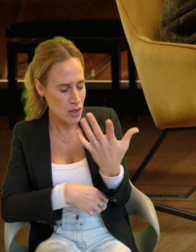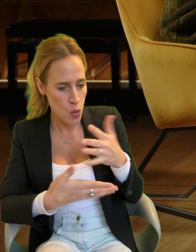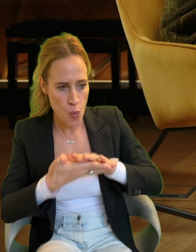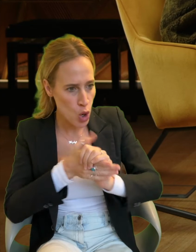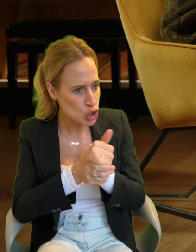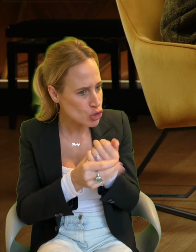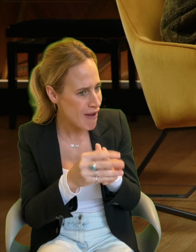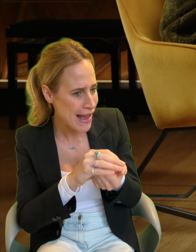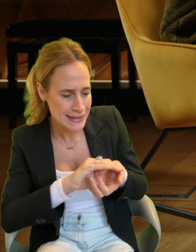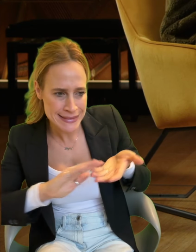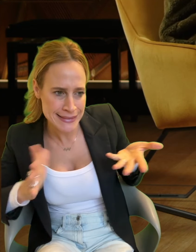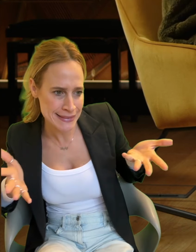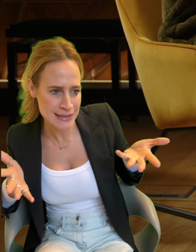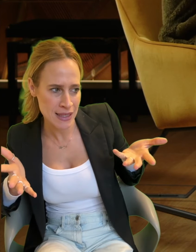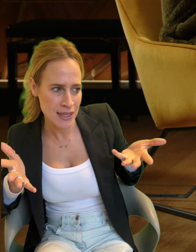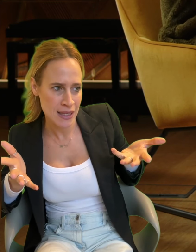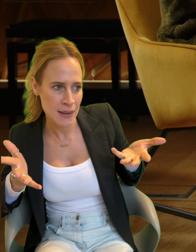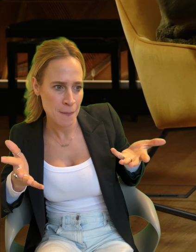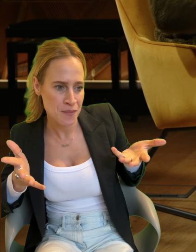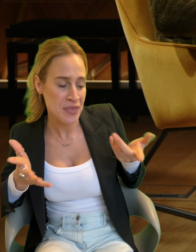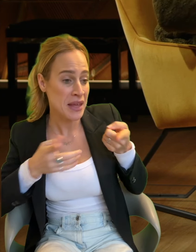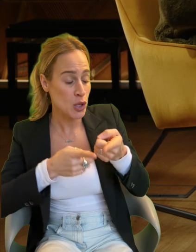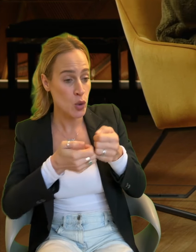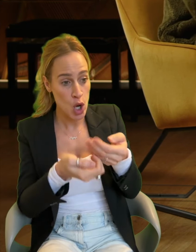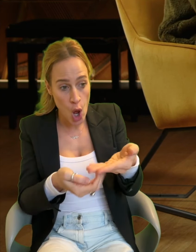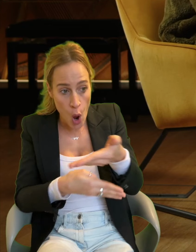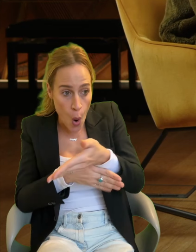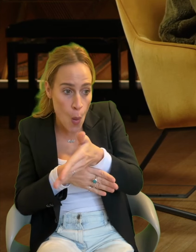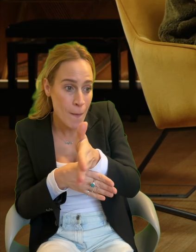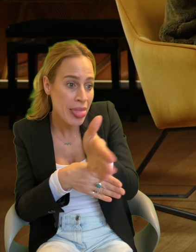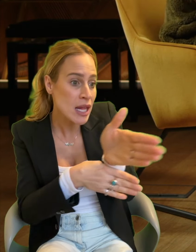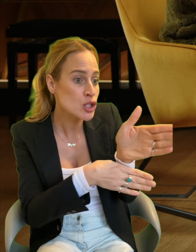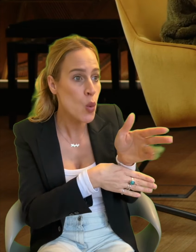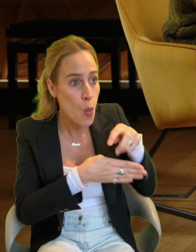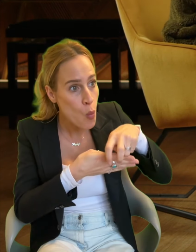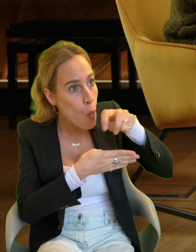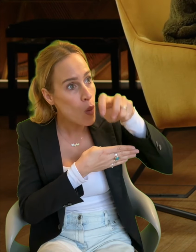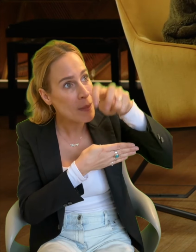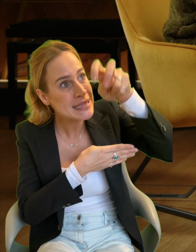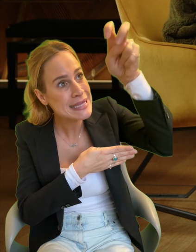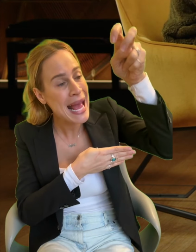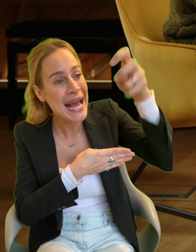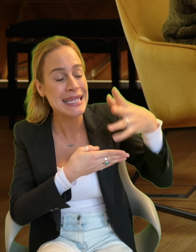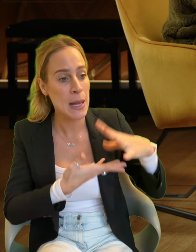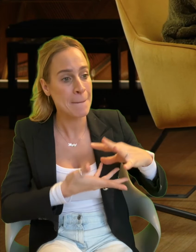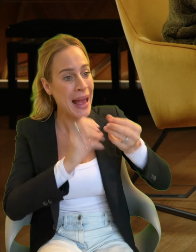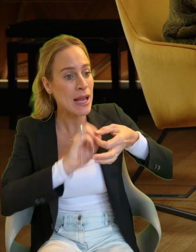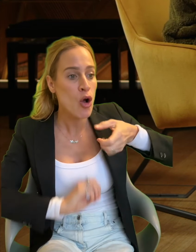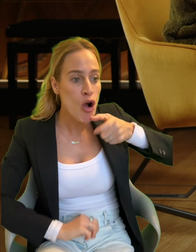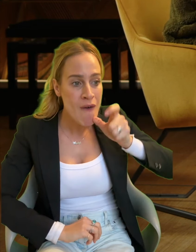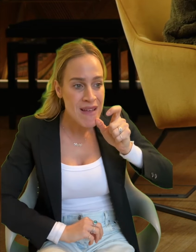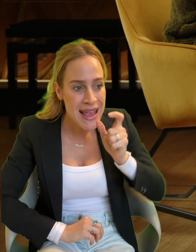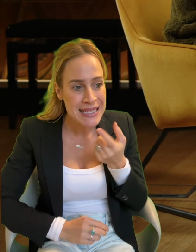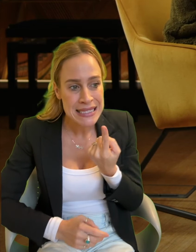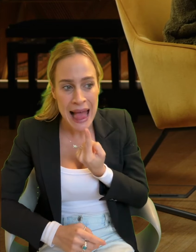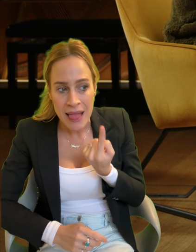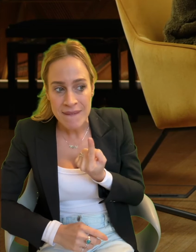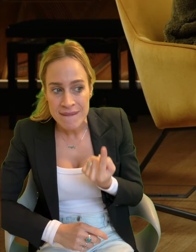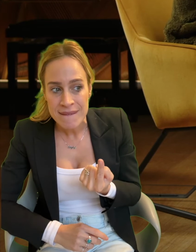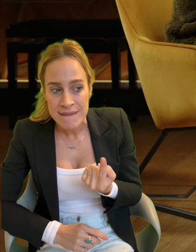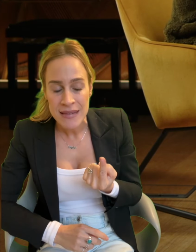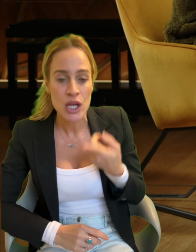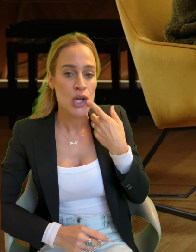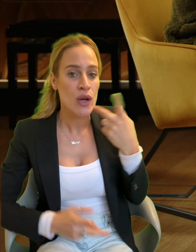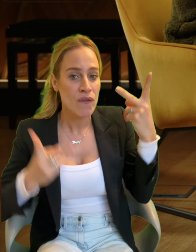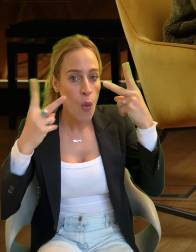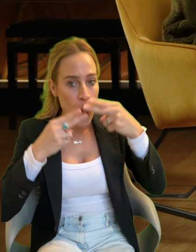hands, you can open the door, you can walk up the stairs, you can make yourself a cup of coffee, you can fall asleep. When you go to